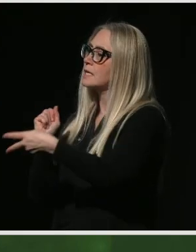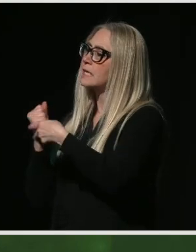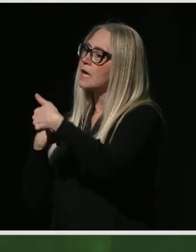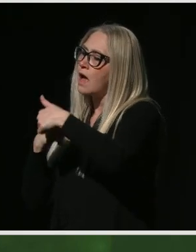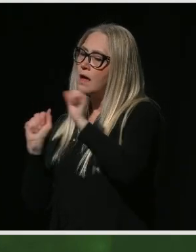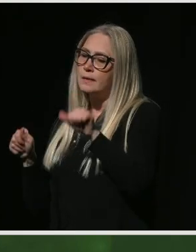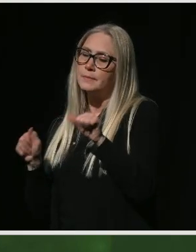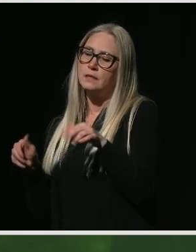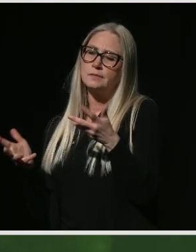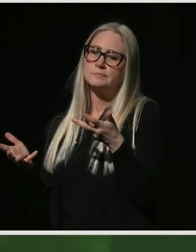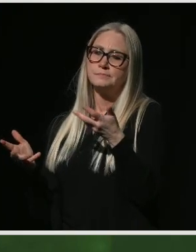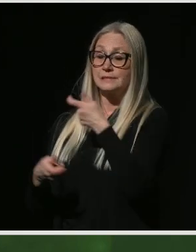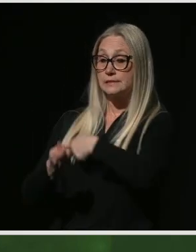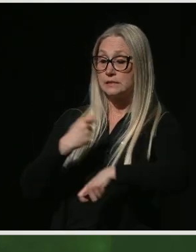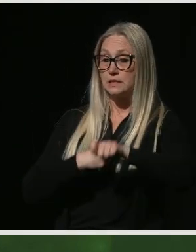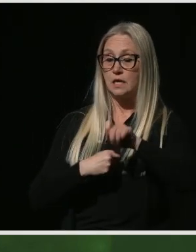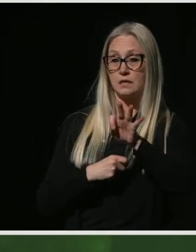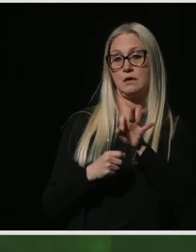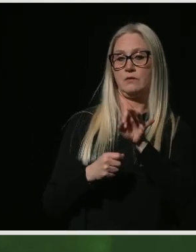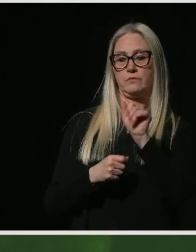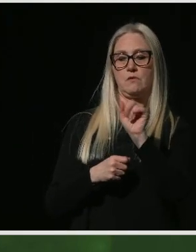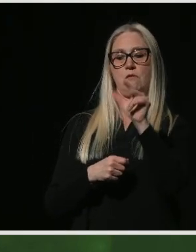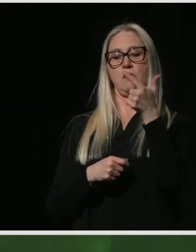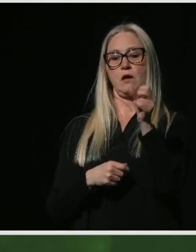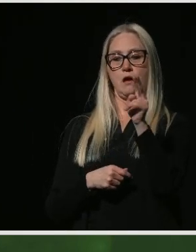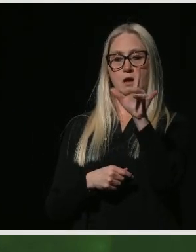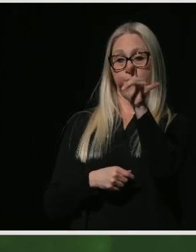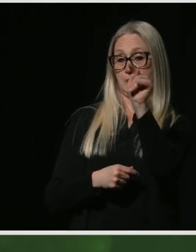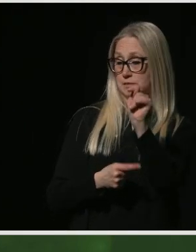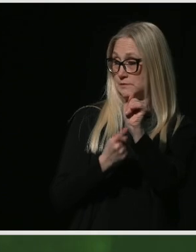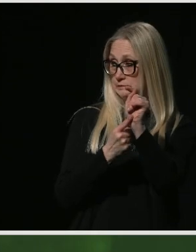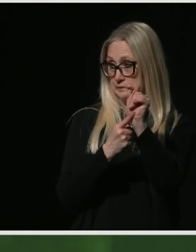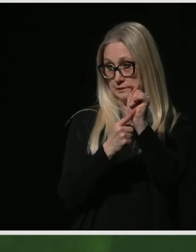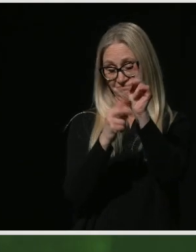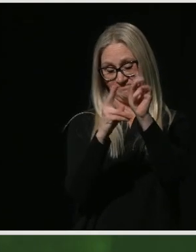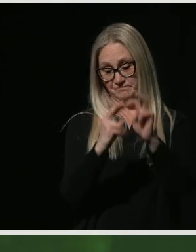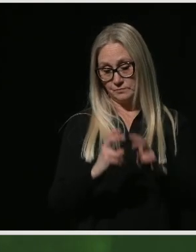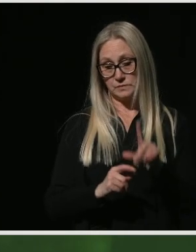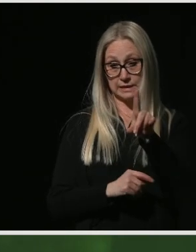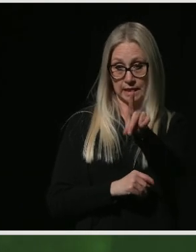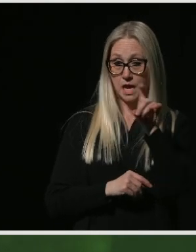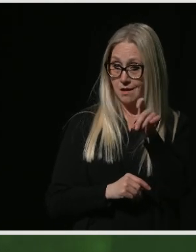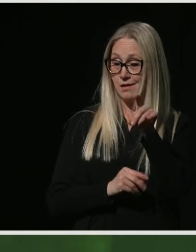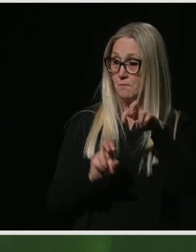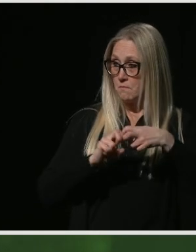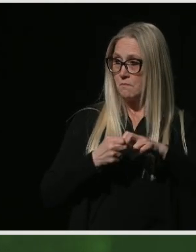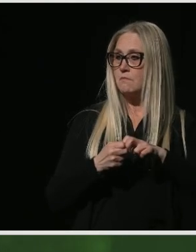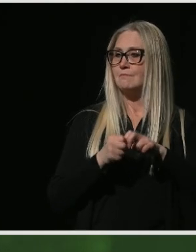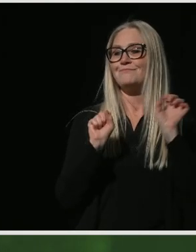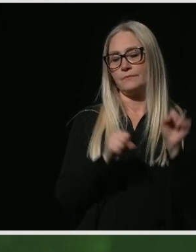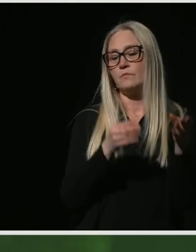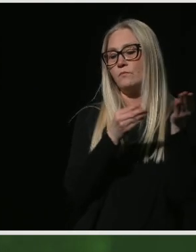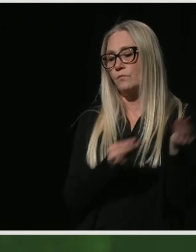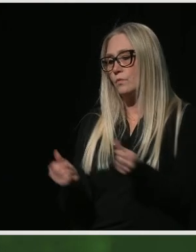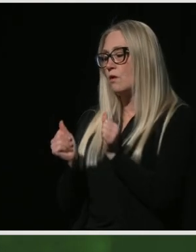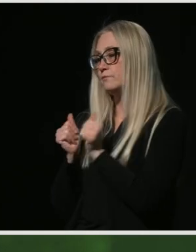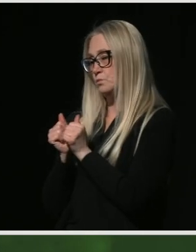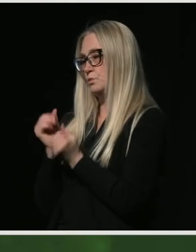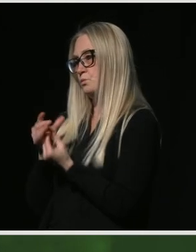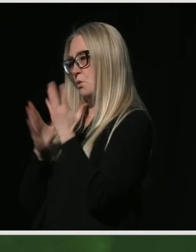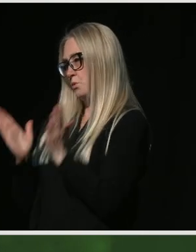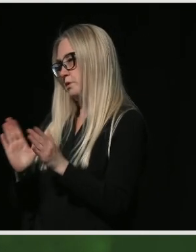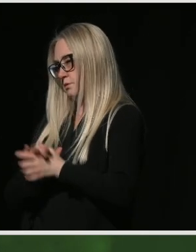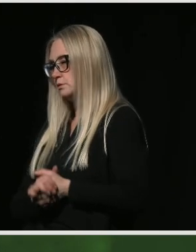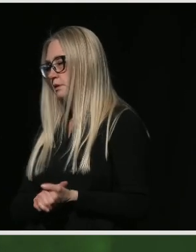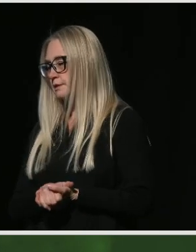to, instead of agronomists spending their time diagnosing problems, they can actually work on making a plan to solve them with their growers.